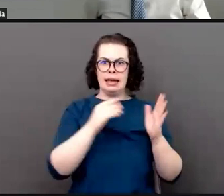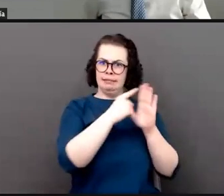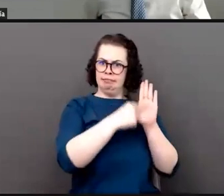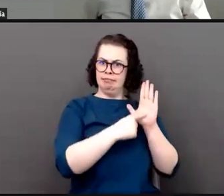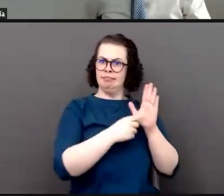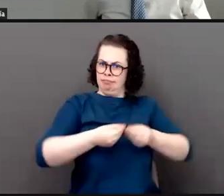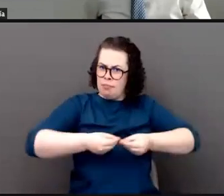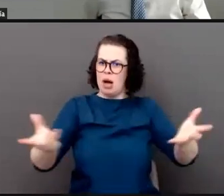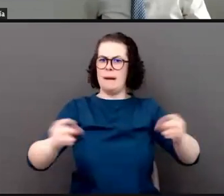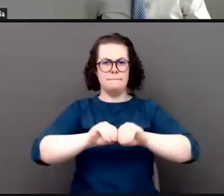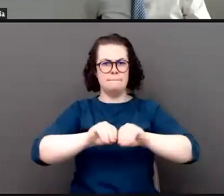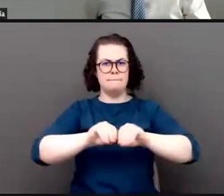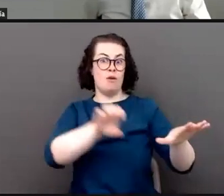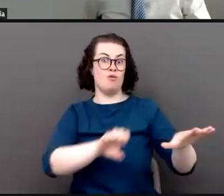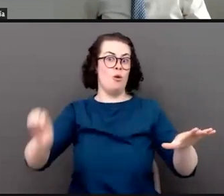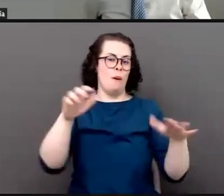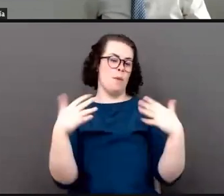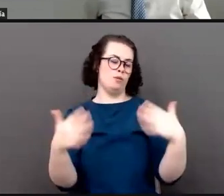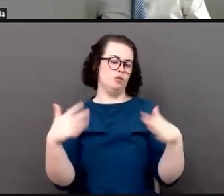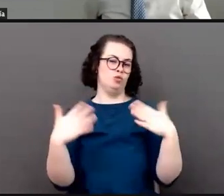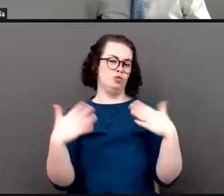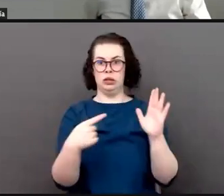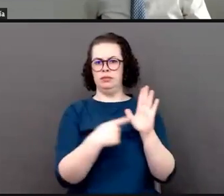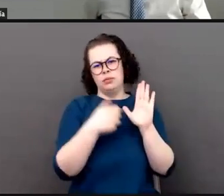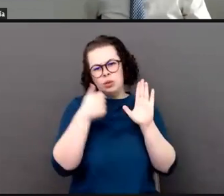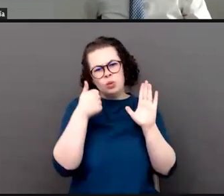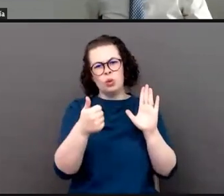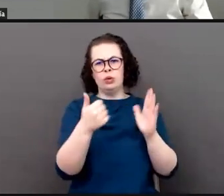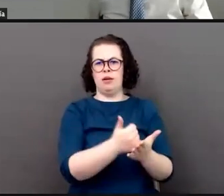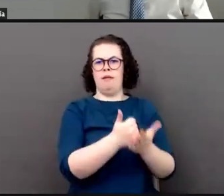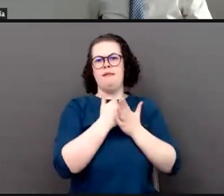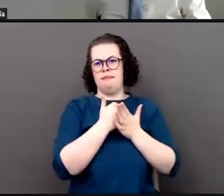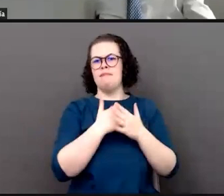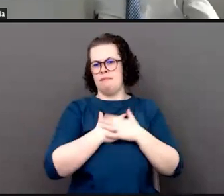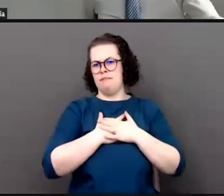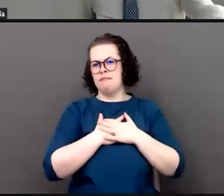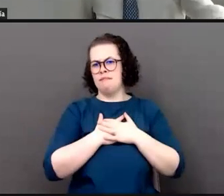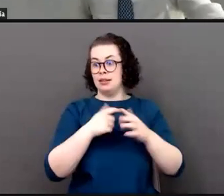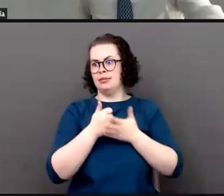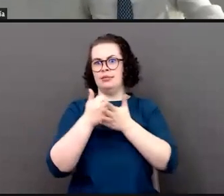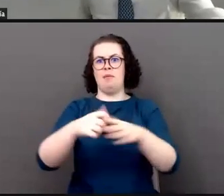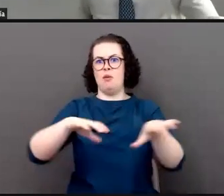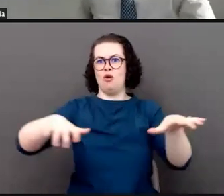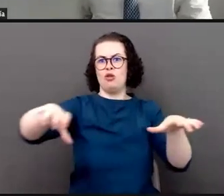this very useful tool. And of course, Fernando